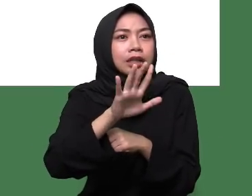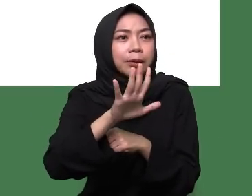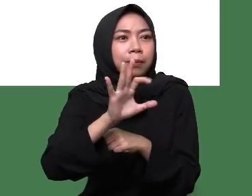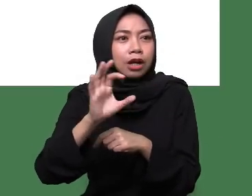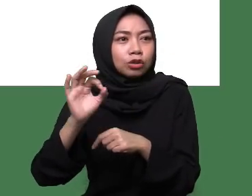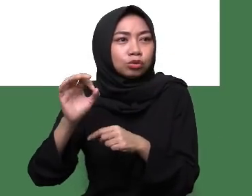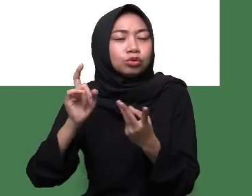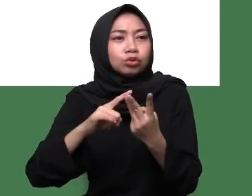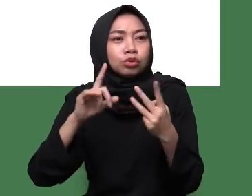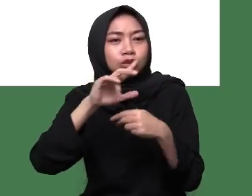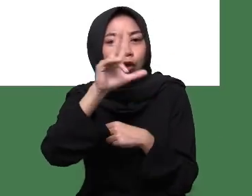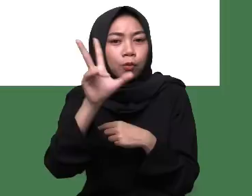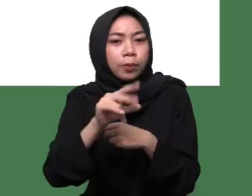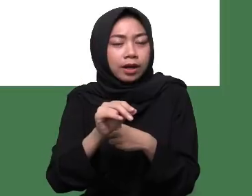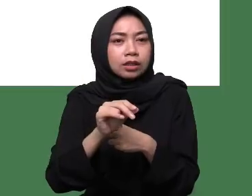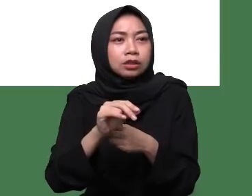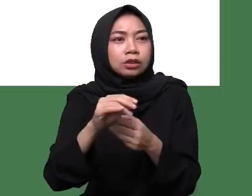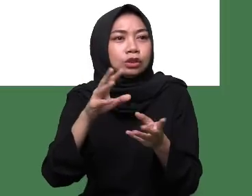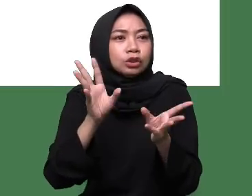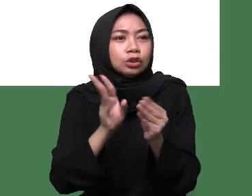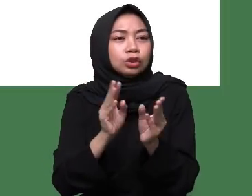West Java,